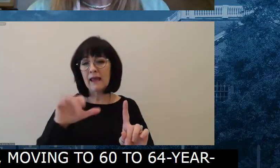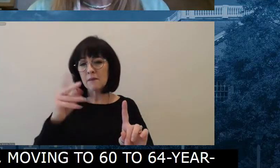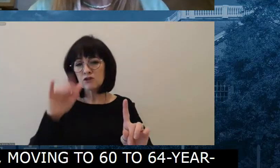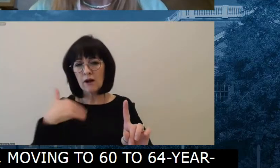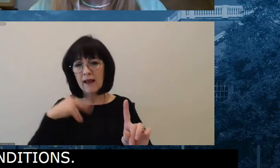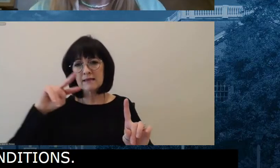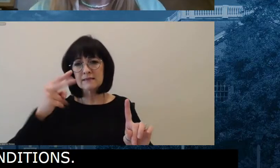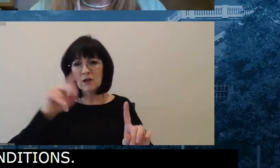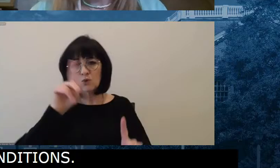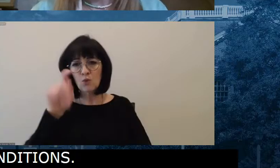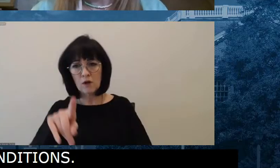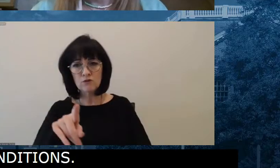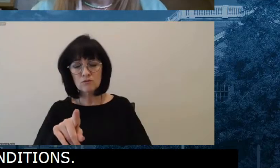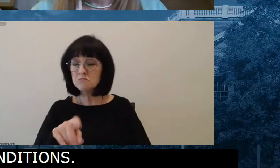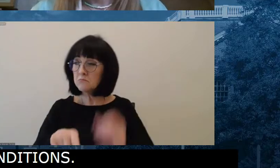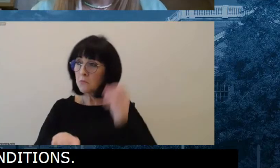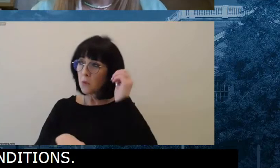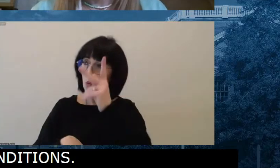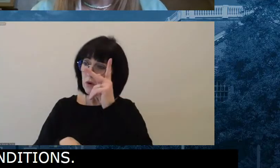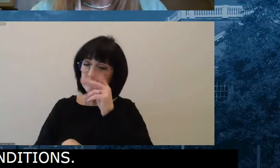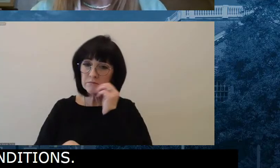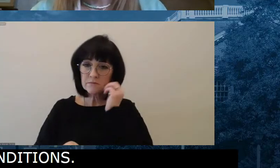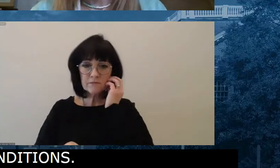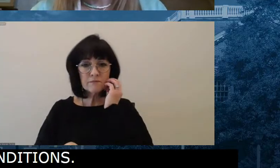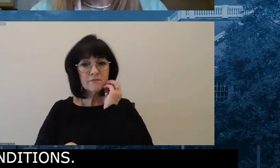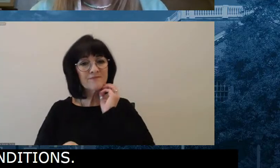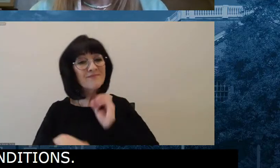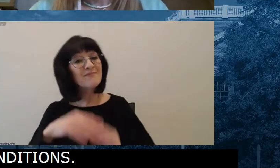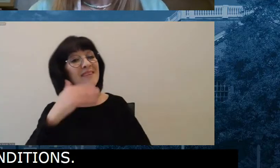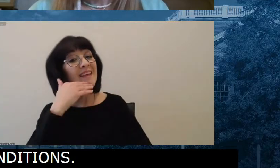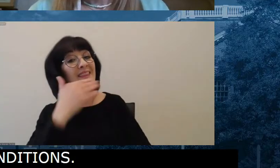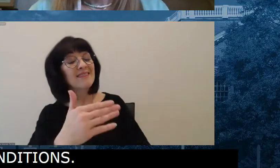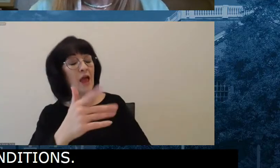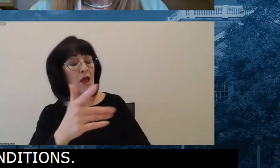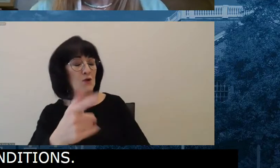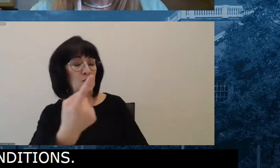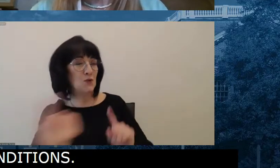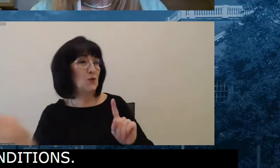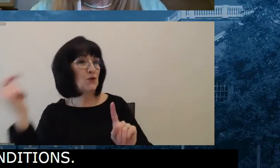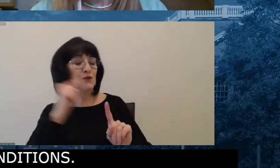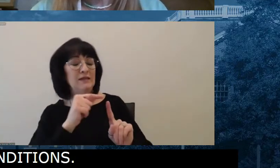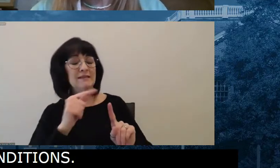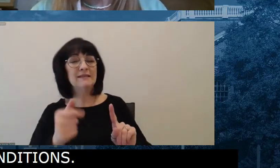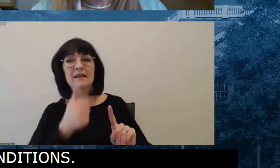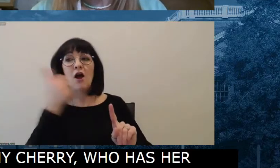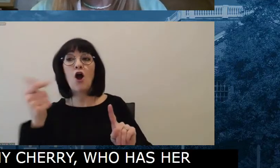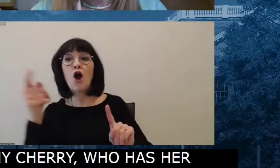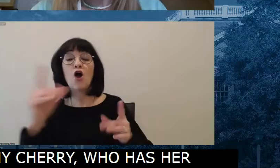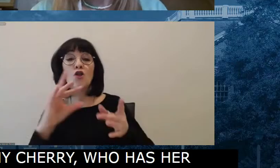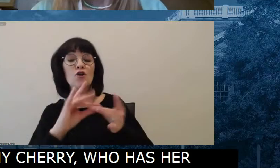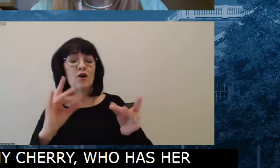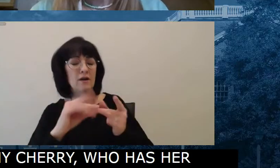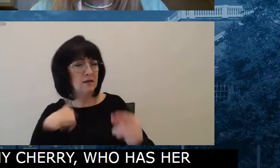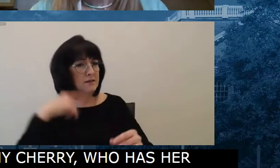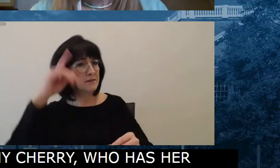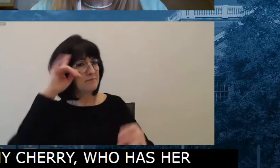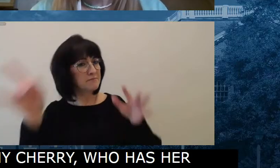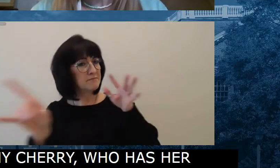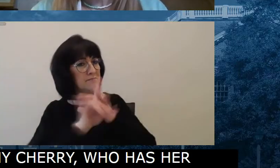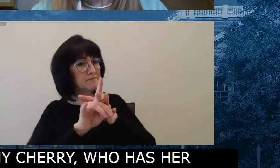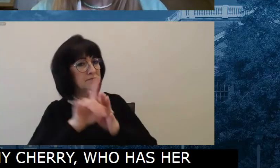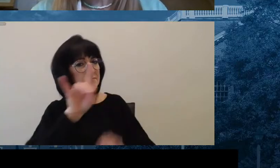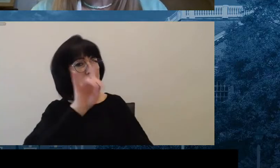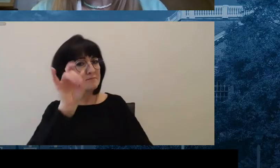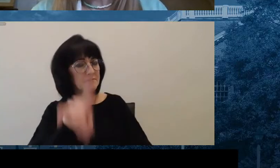Okay. Thanks so much for coming back around. Something that someone asked kind of sparked another question within me. And I'm wondering if the